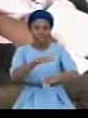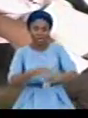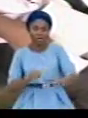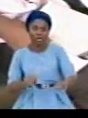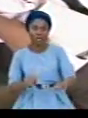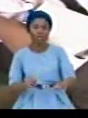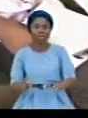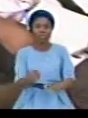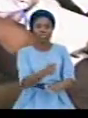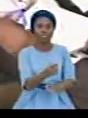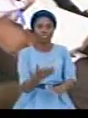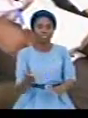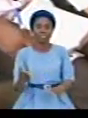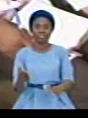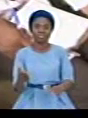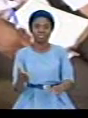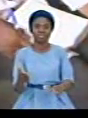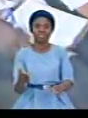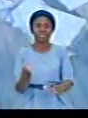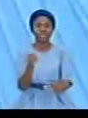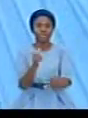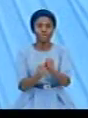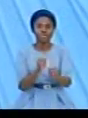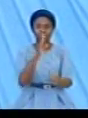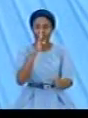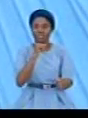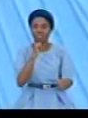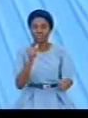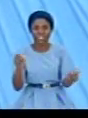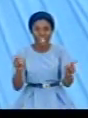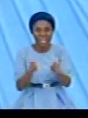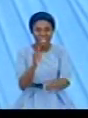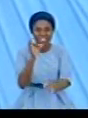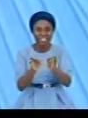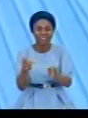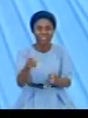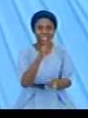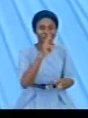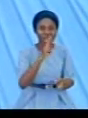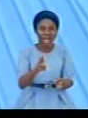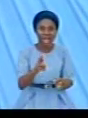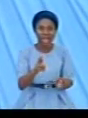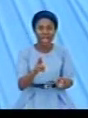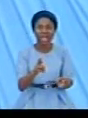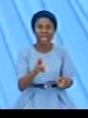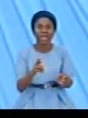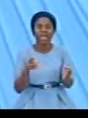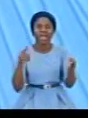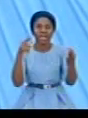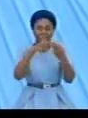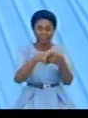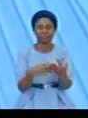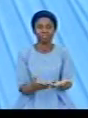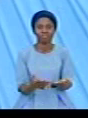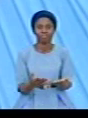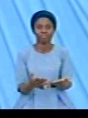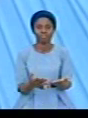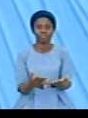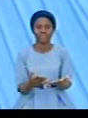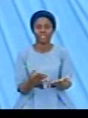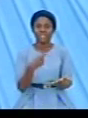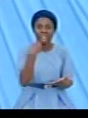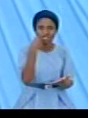they were. Before you see them, confess them. Say them out. I have them already.